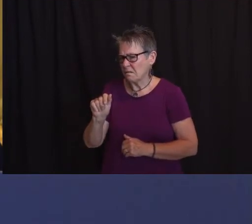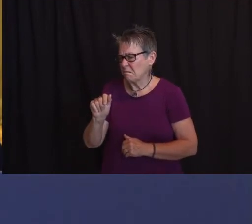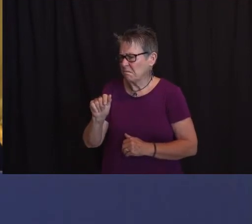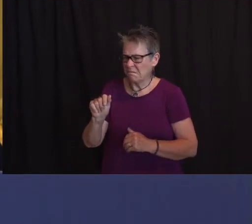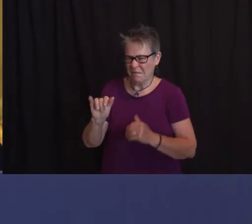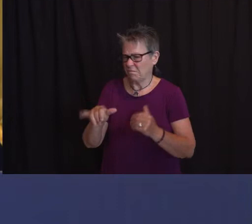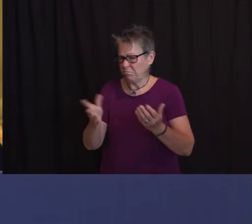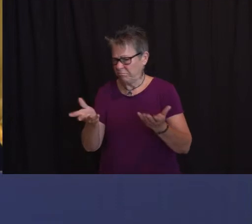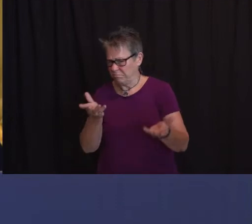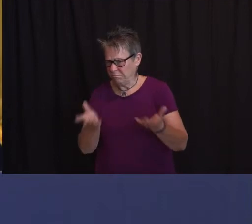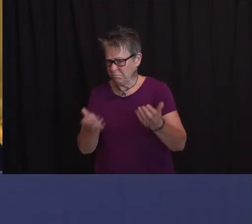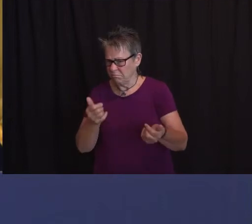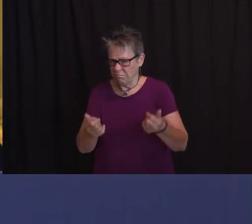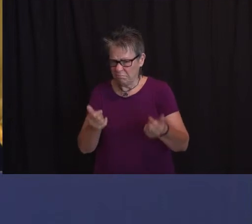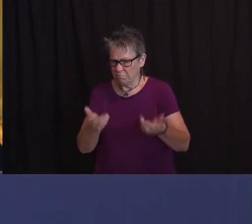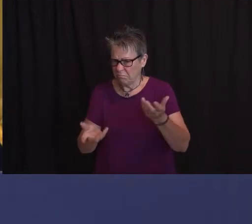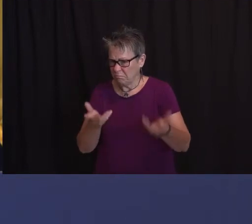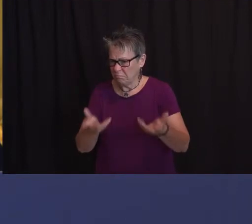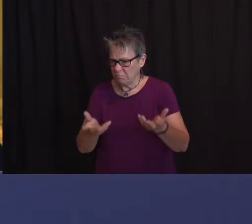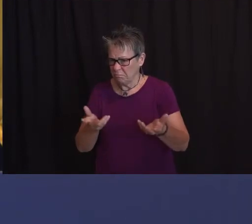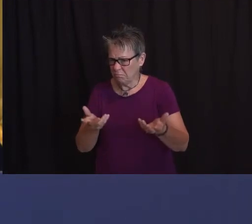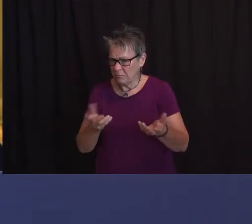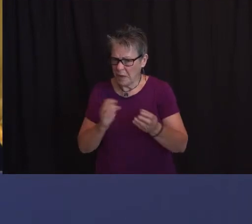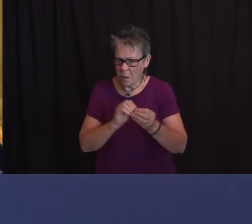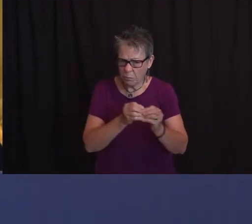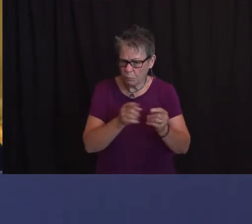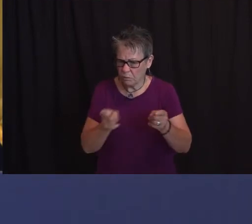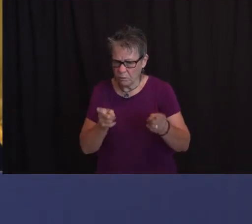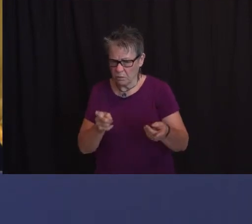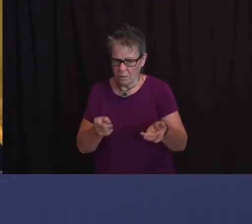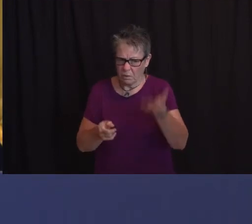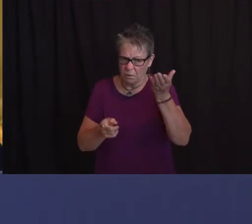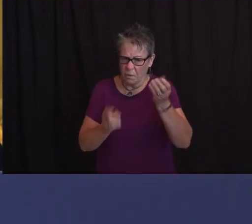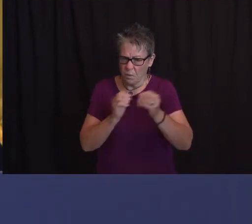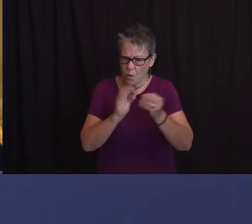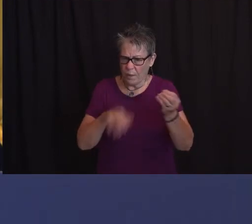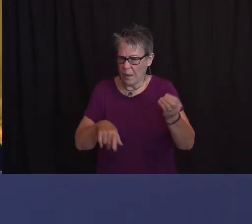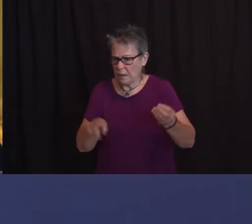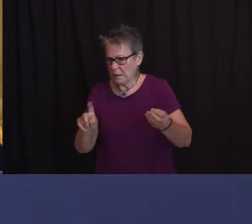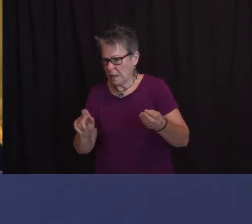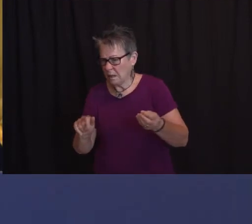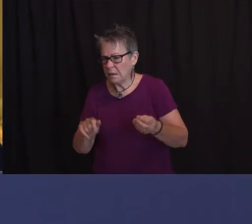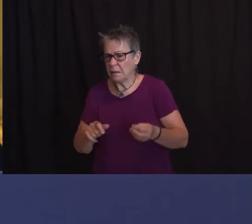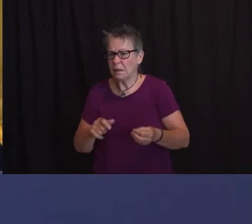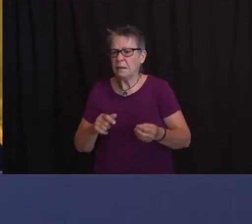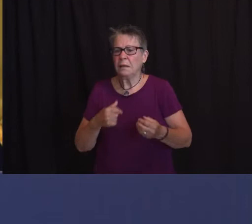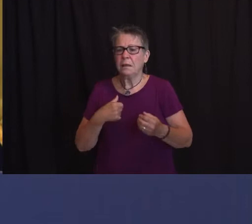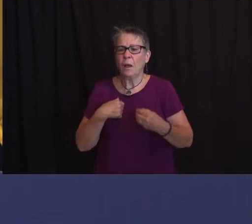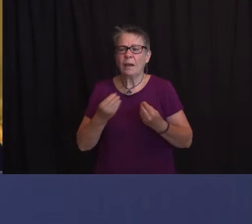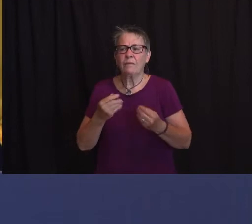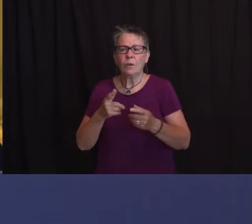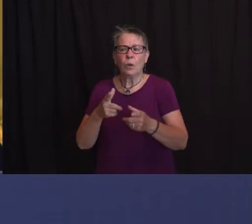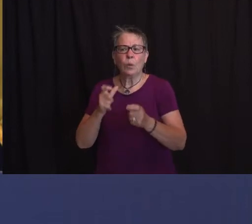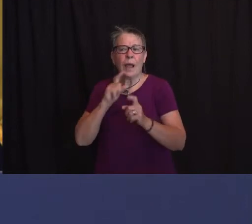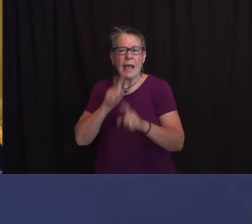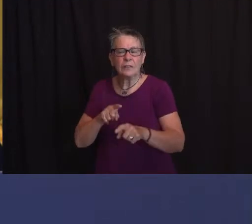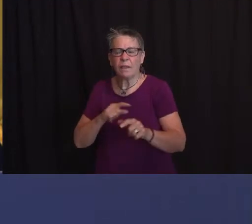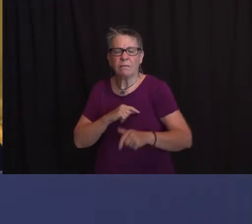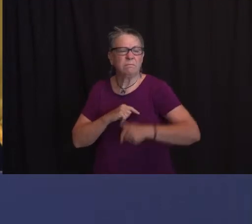I'll make 2 observations and then turn it over to the experts. Yeah, I mentioned a couple of minutes ago,